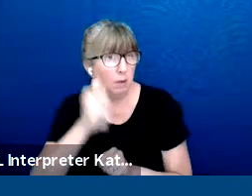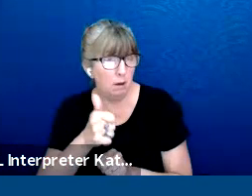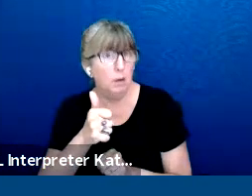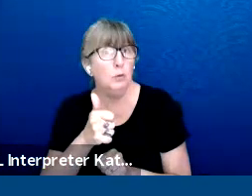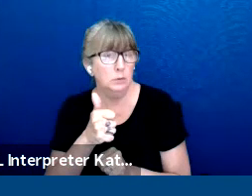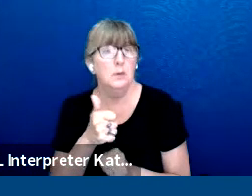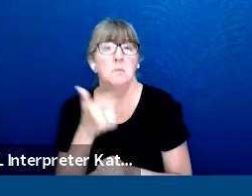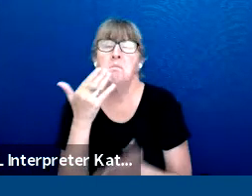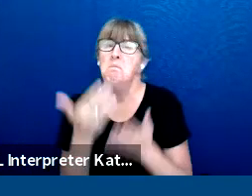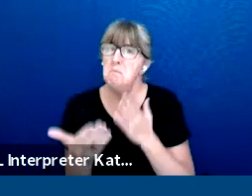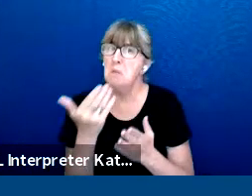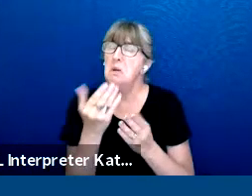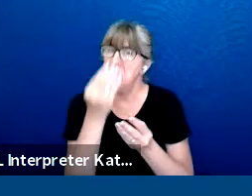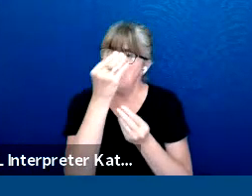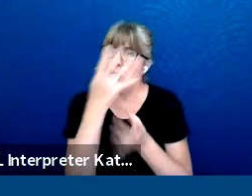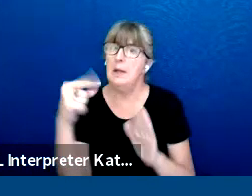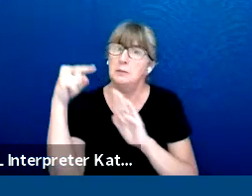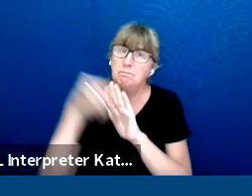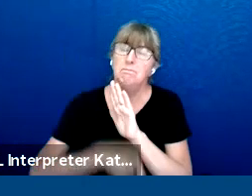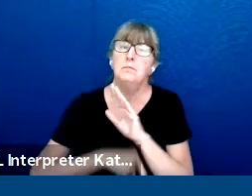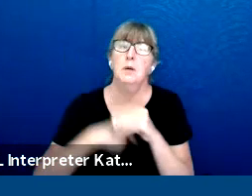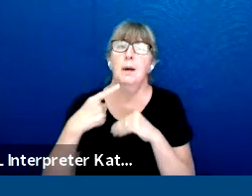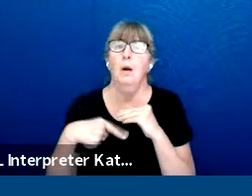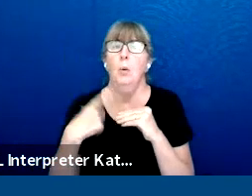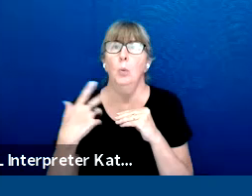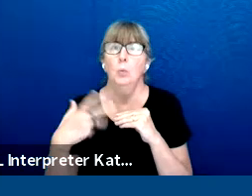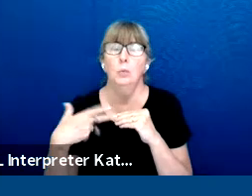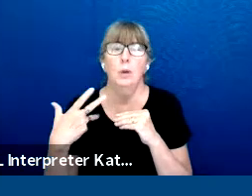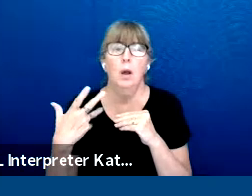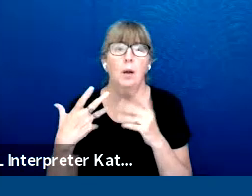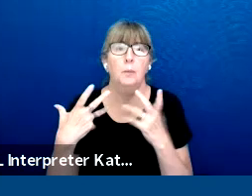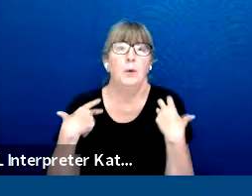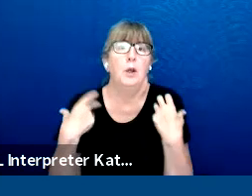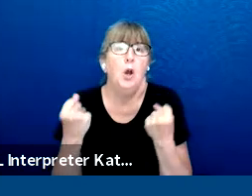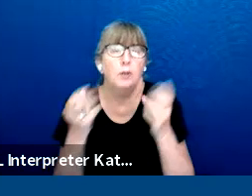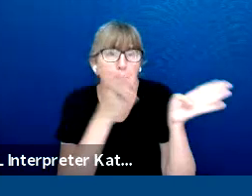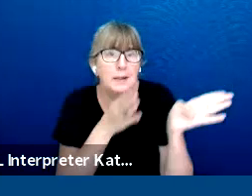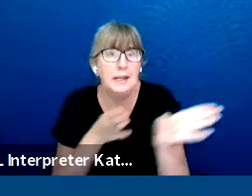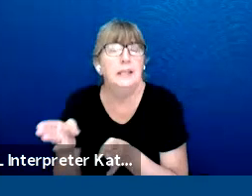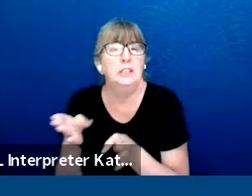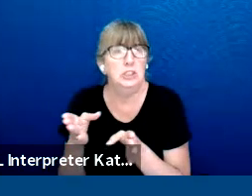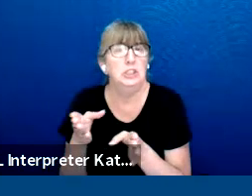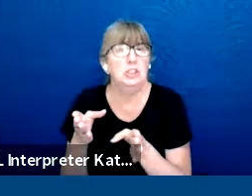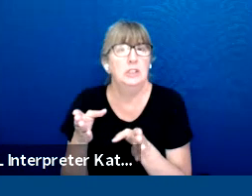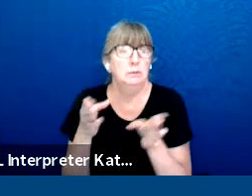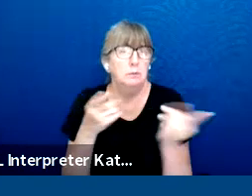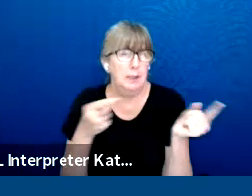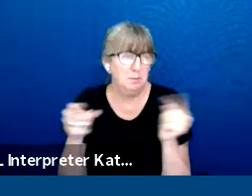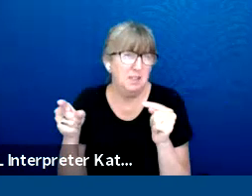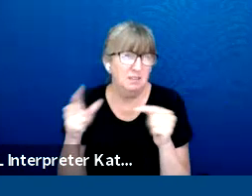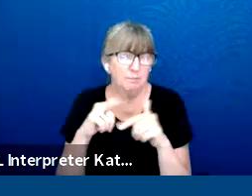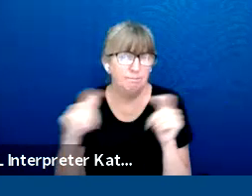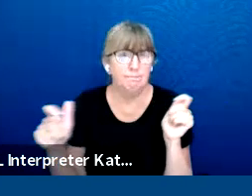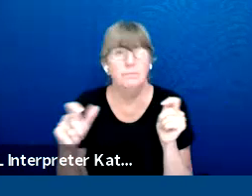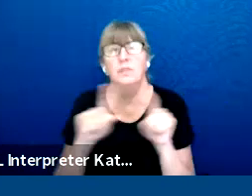this information when it comes to recovery mitigation that's happening. They'll have a lot of other subject